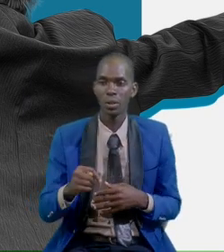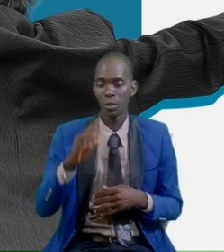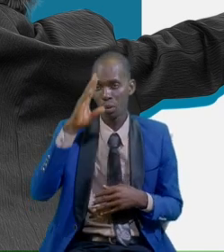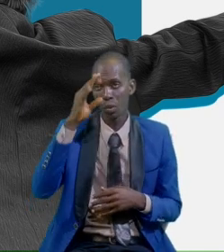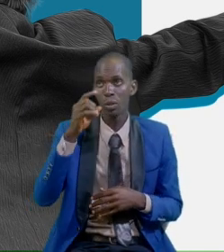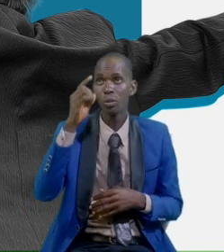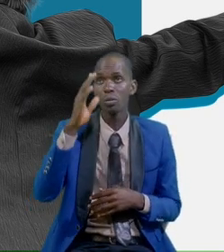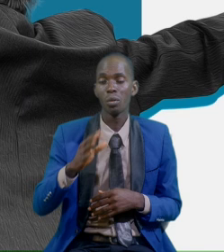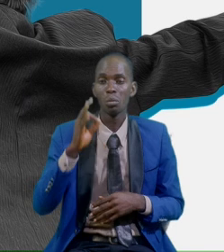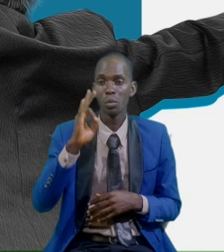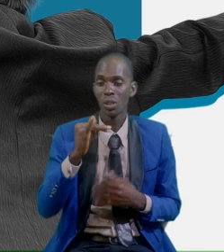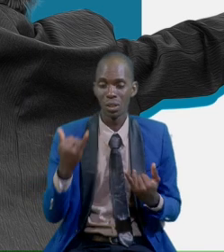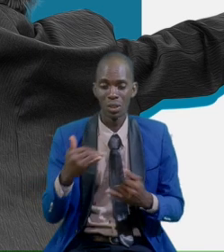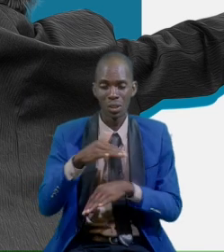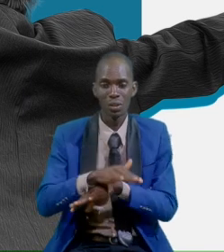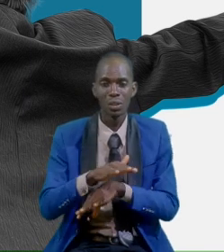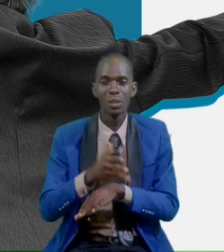evening, there is a link,